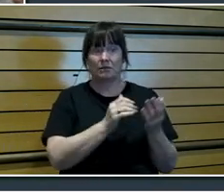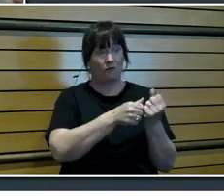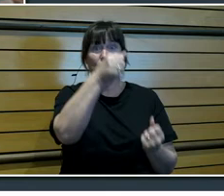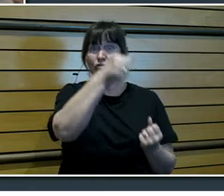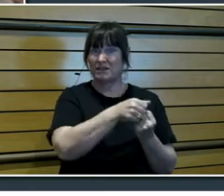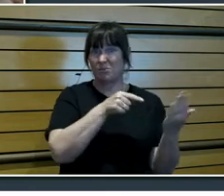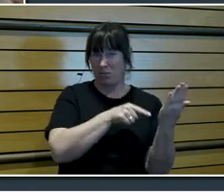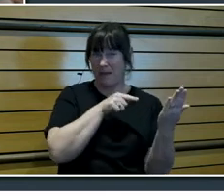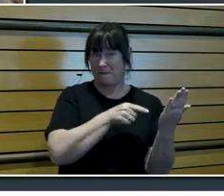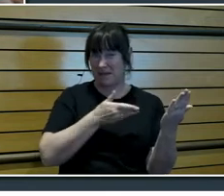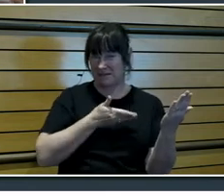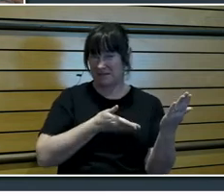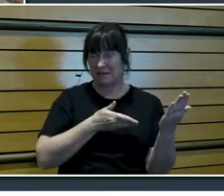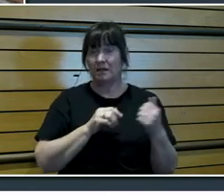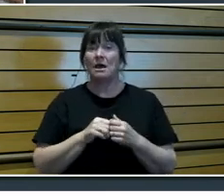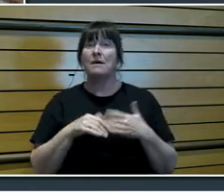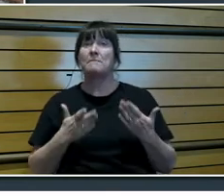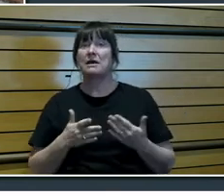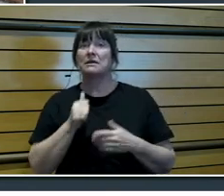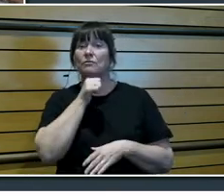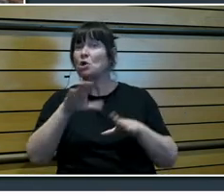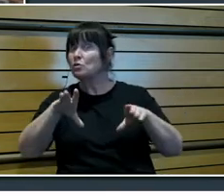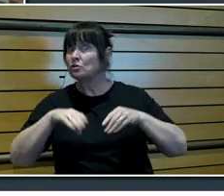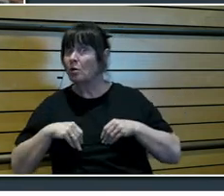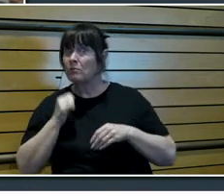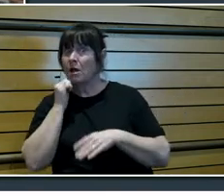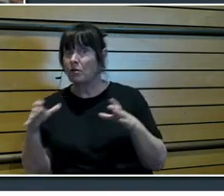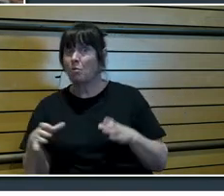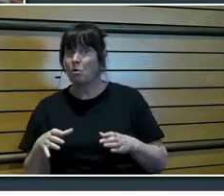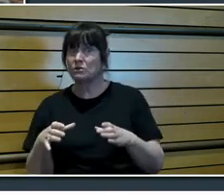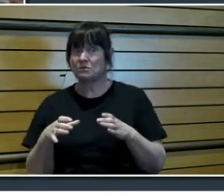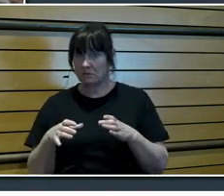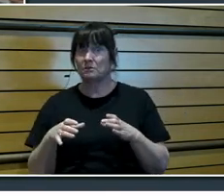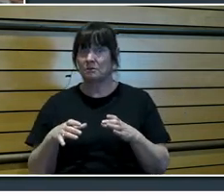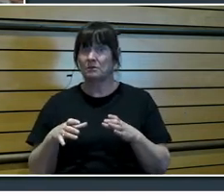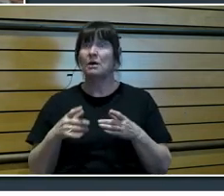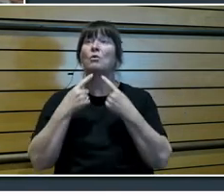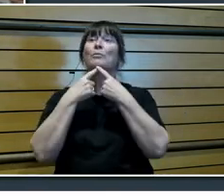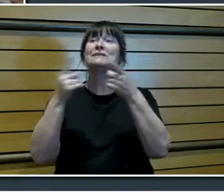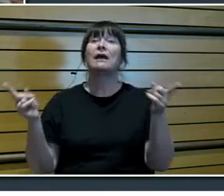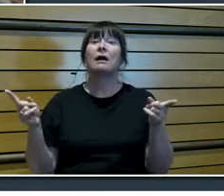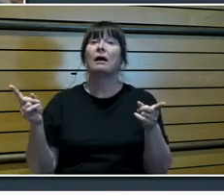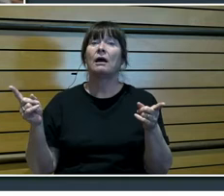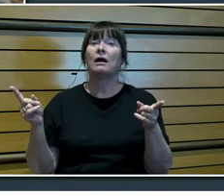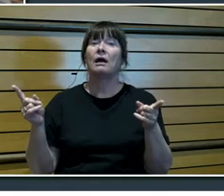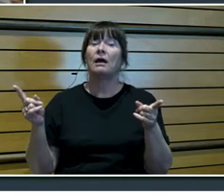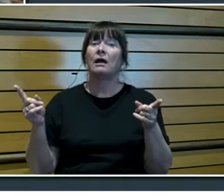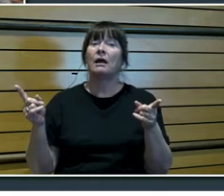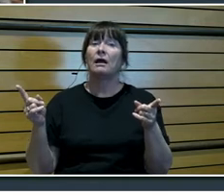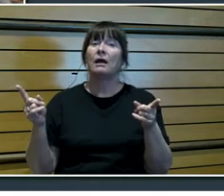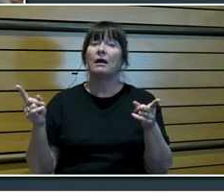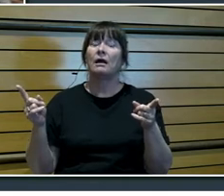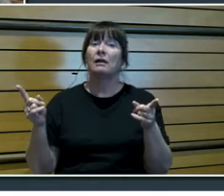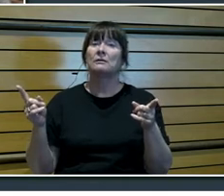document. However, by not adopting them, you would be sending out a very strong signal that will not only reinforce and